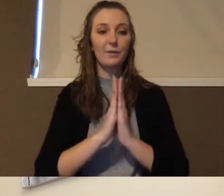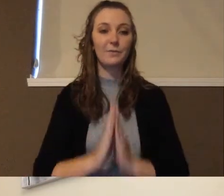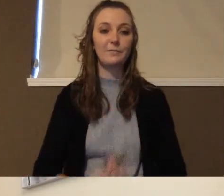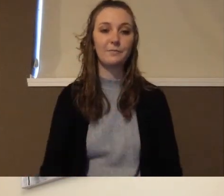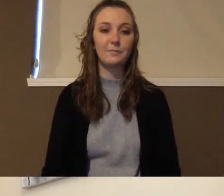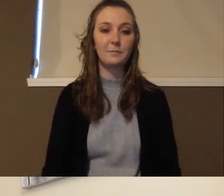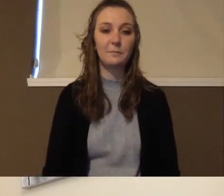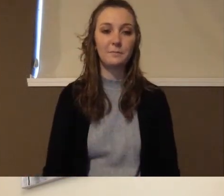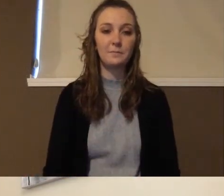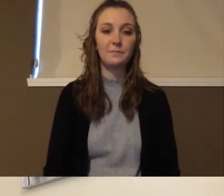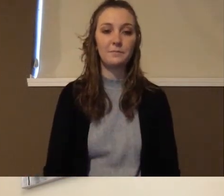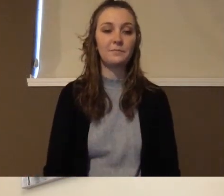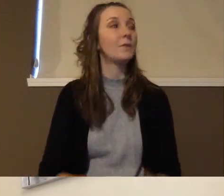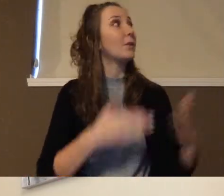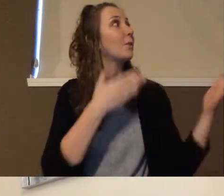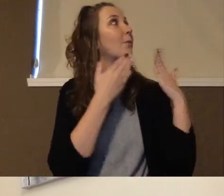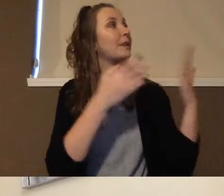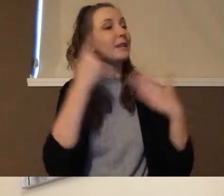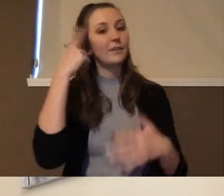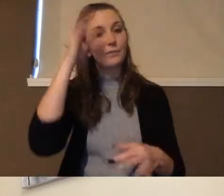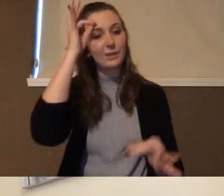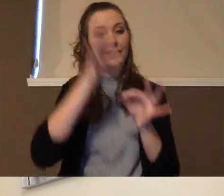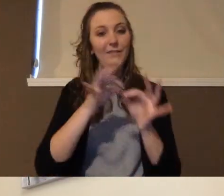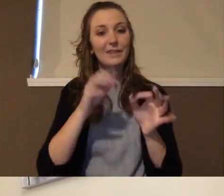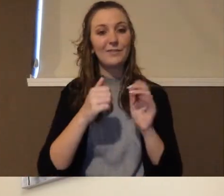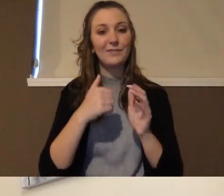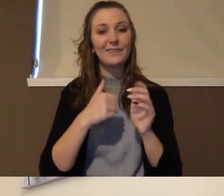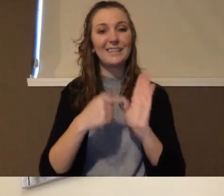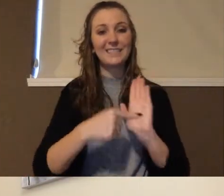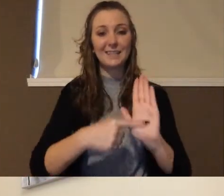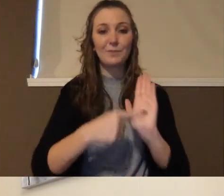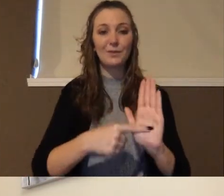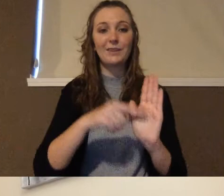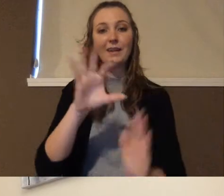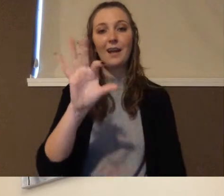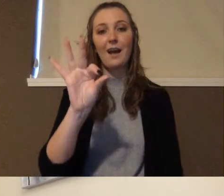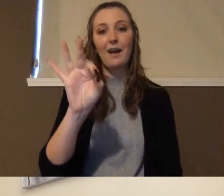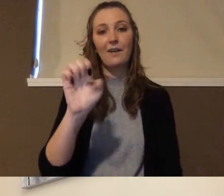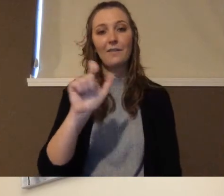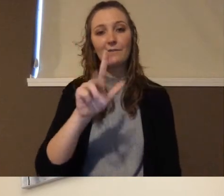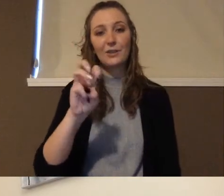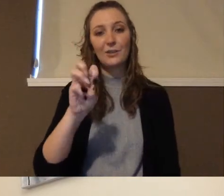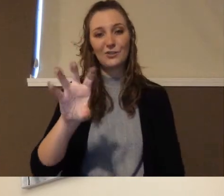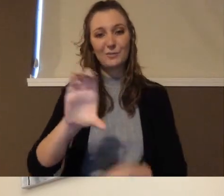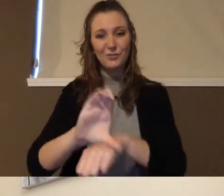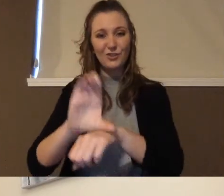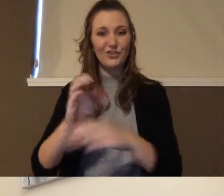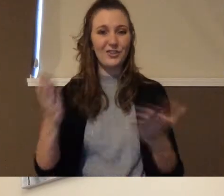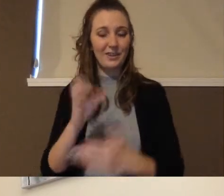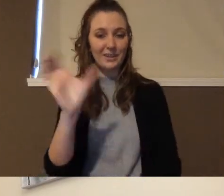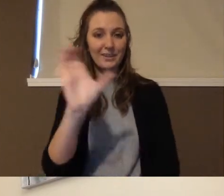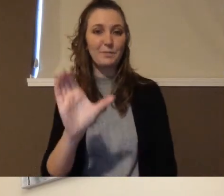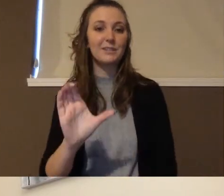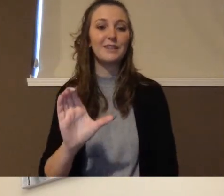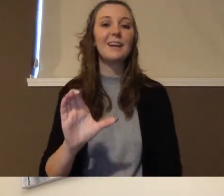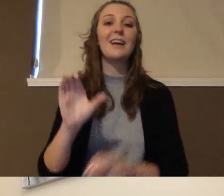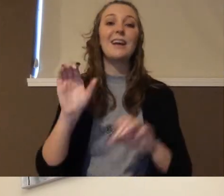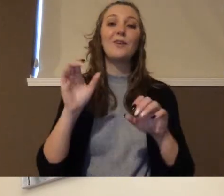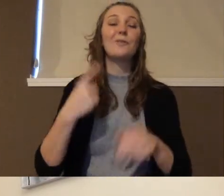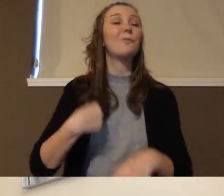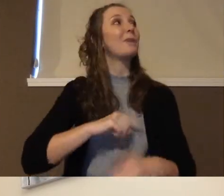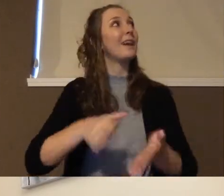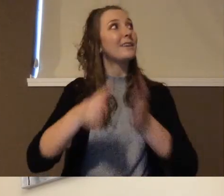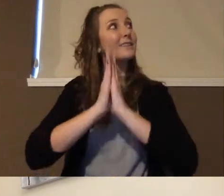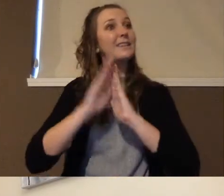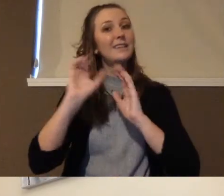thank you for the faithful example of Fellowship Lutheran Church in Columbus, and we ask that they might experience the breath of your Spirit in their congregational life.